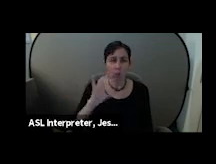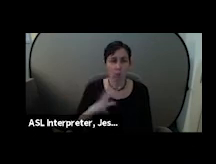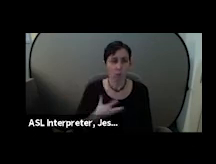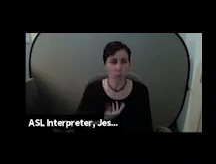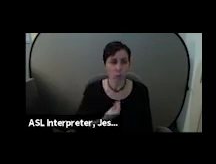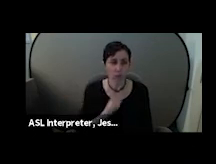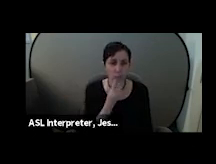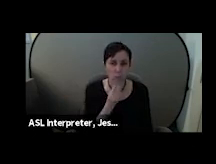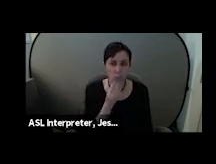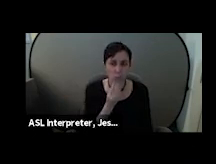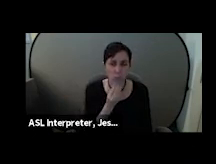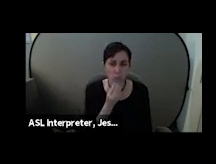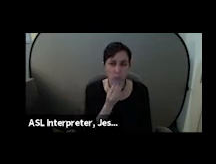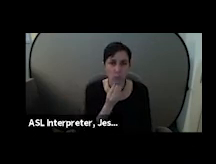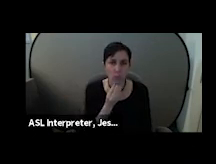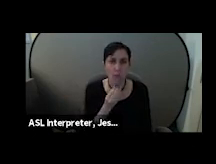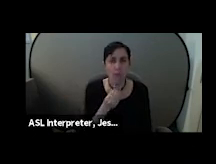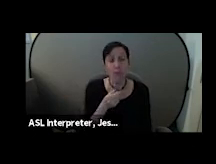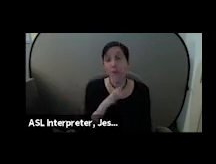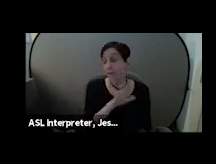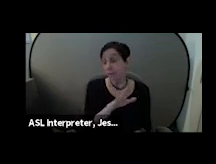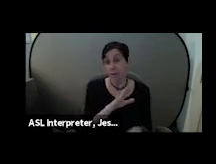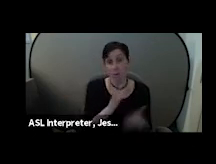their priorities on traditional halacha.